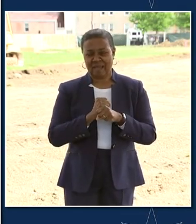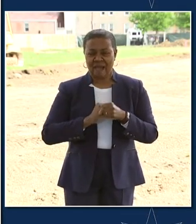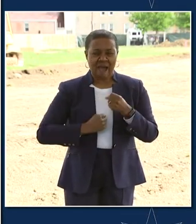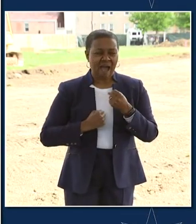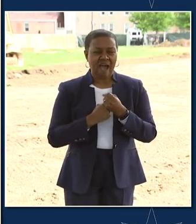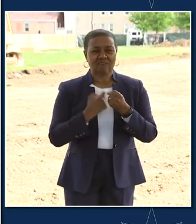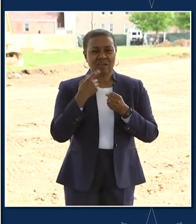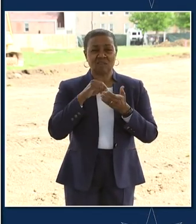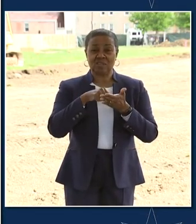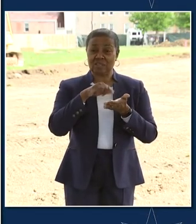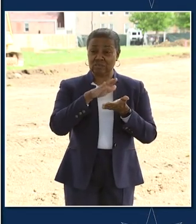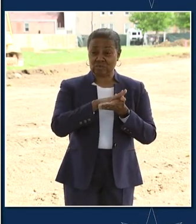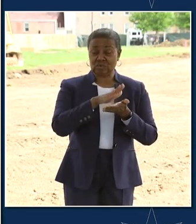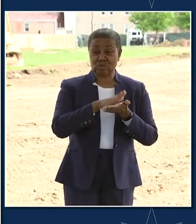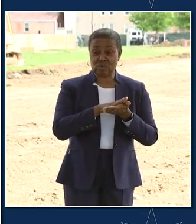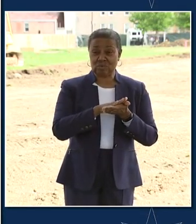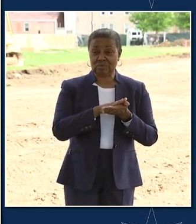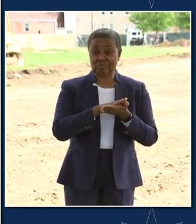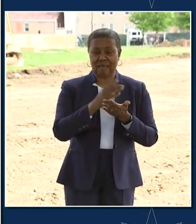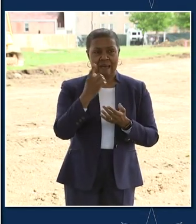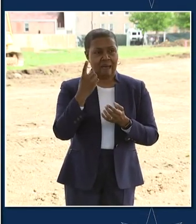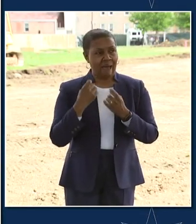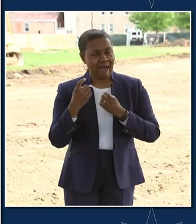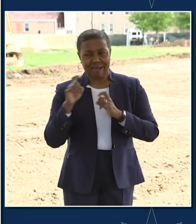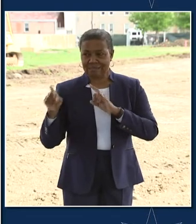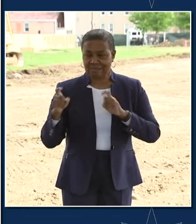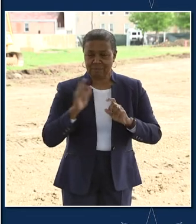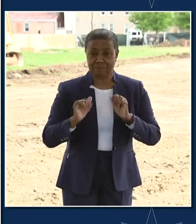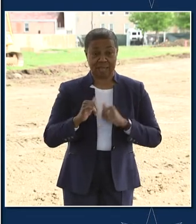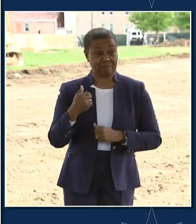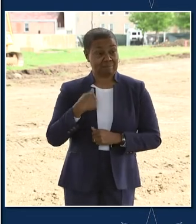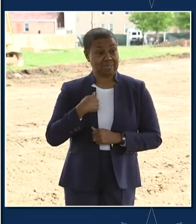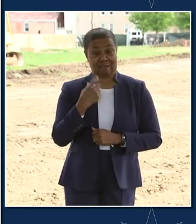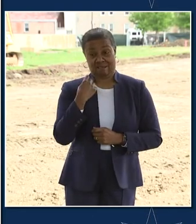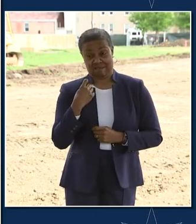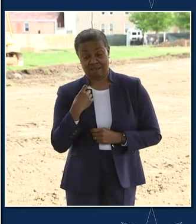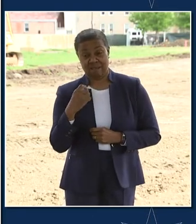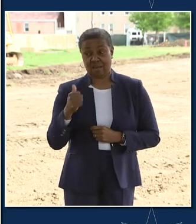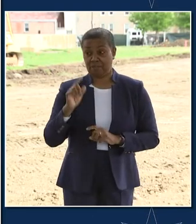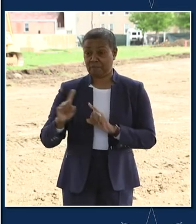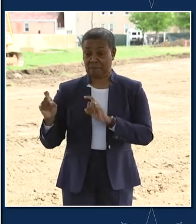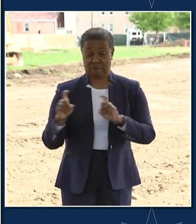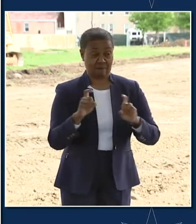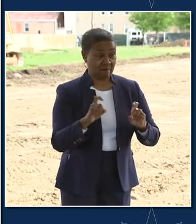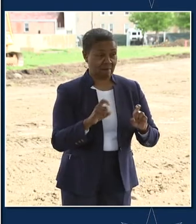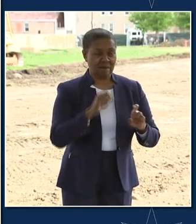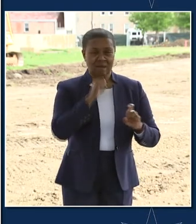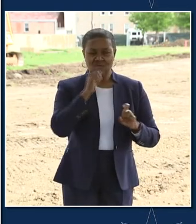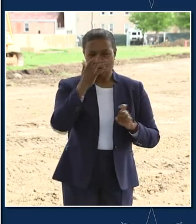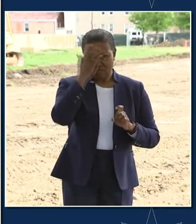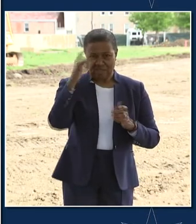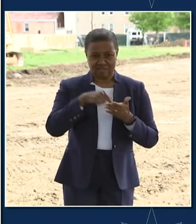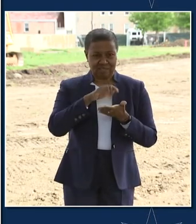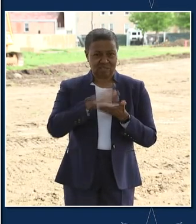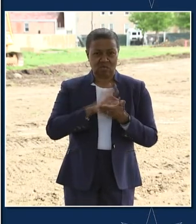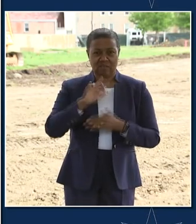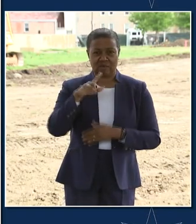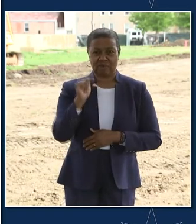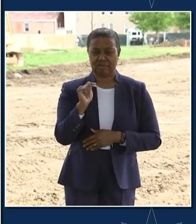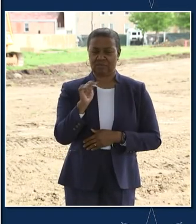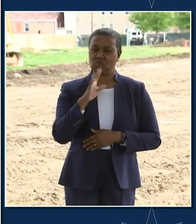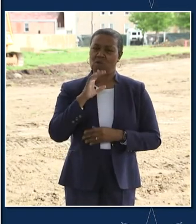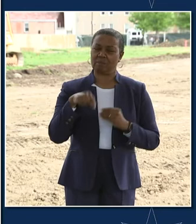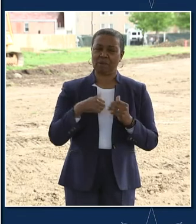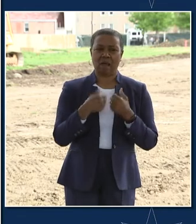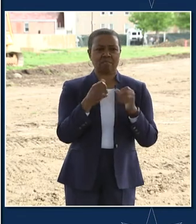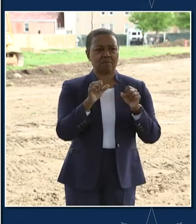advocating for the school, asking folks like myself and others not to forget Farragut, to talk about